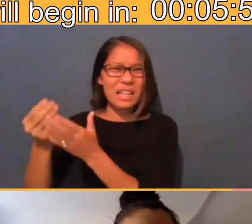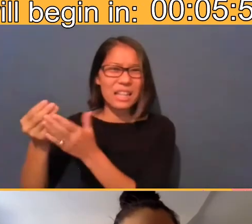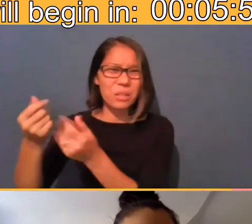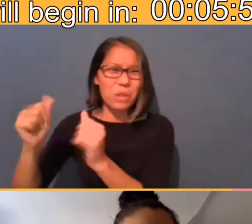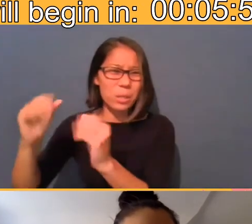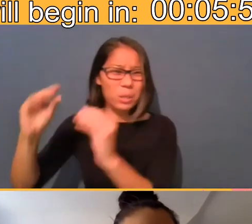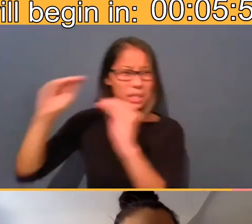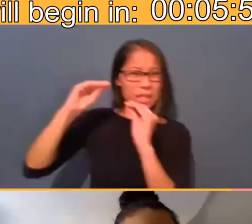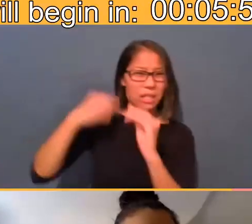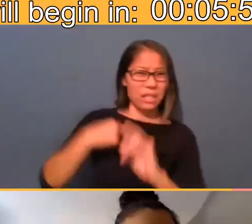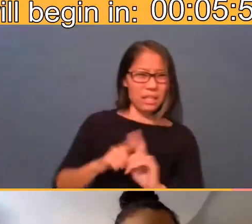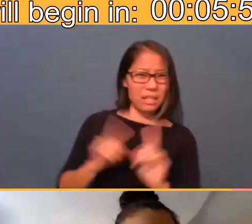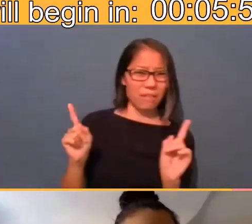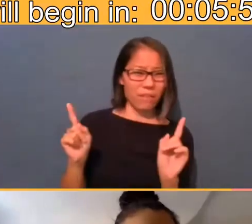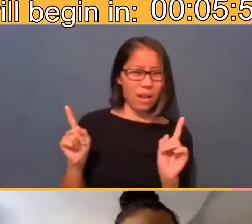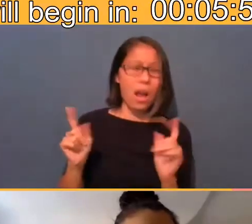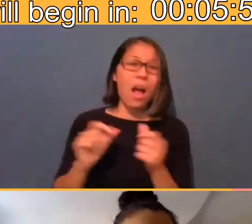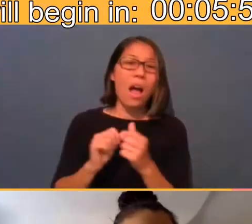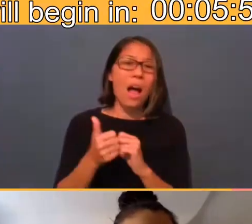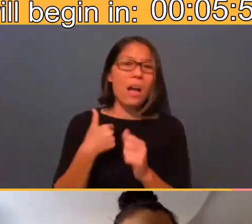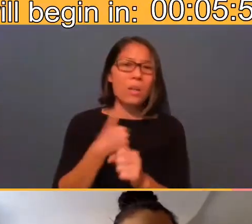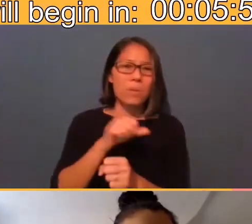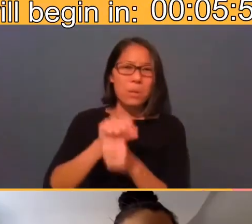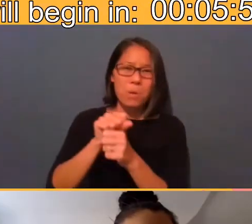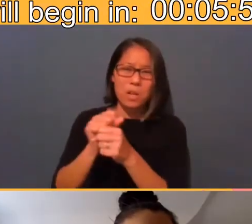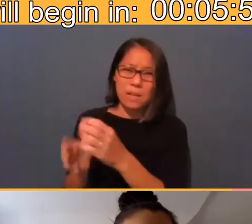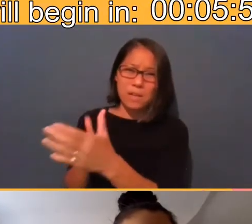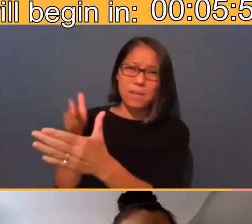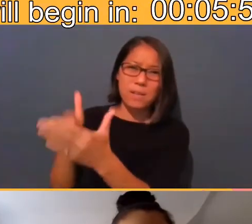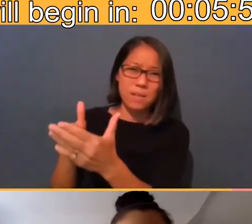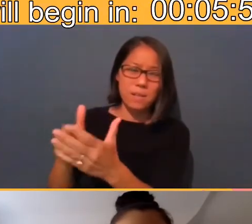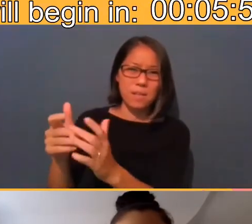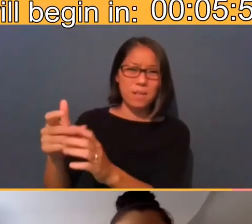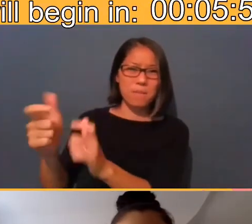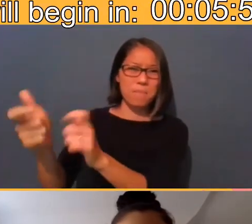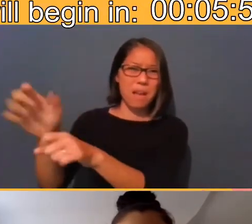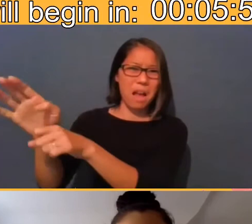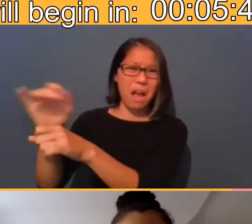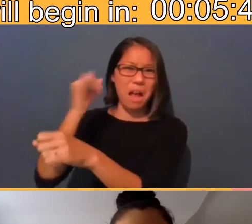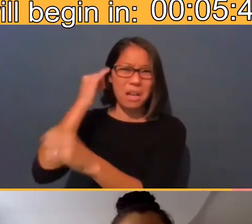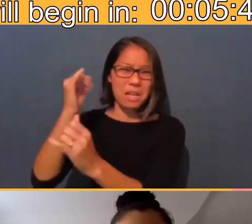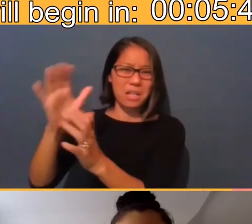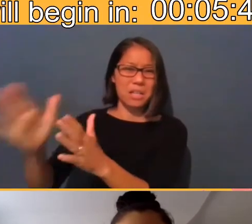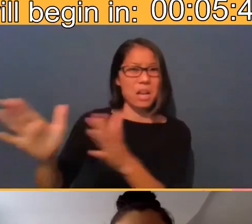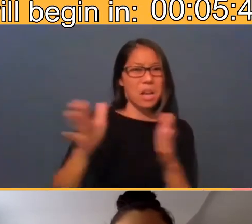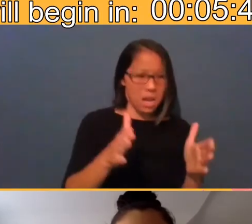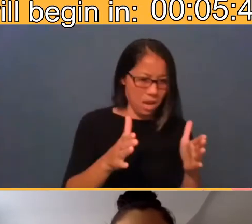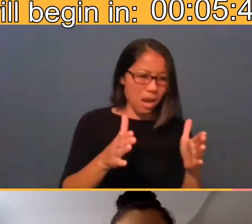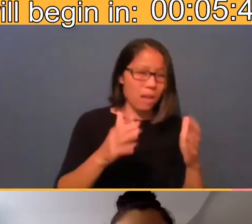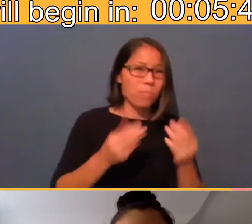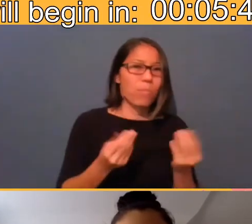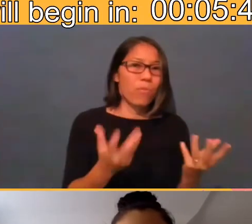And so how do we work against those ideas and really provide for ourselves and for each